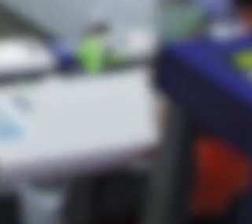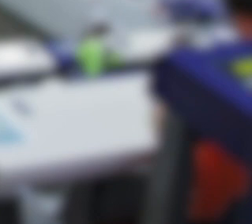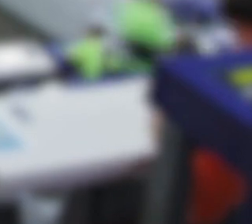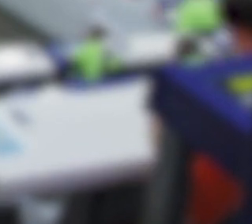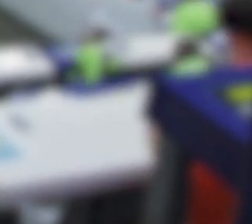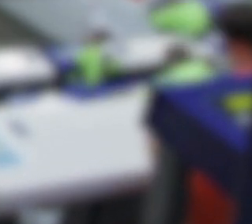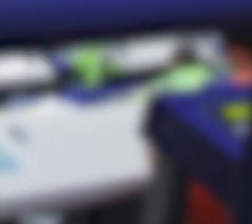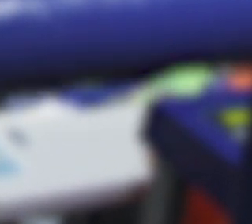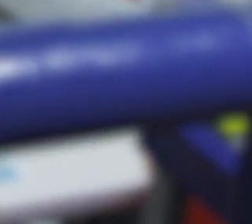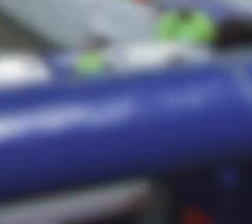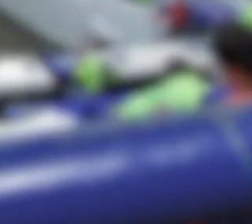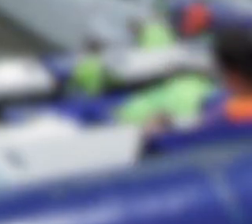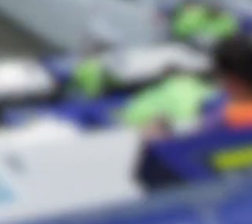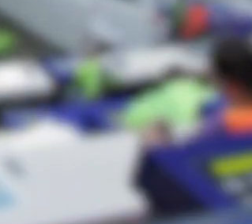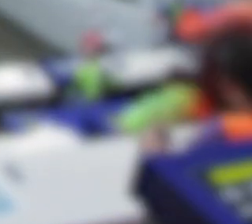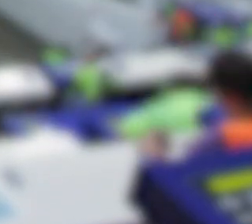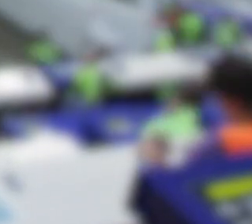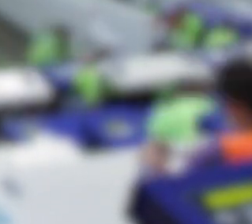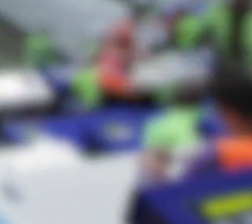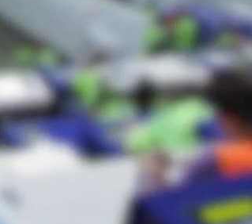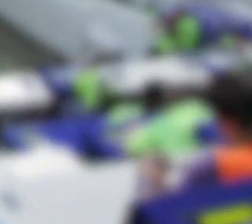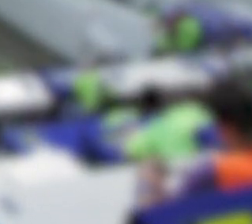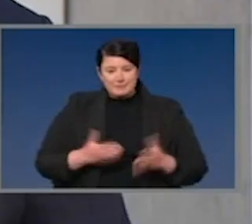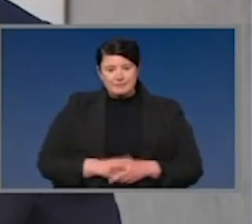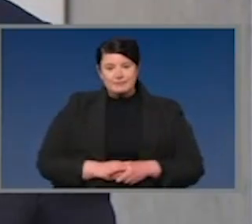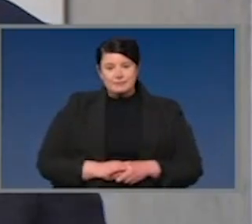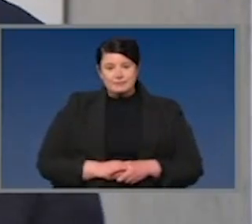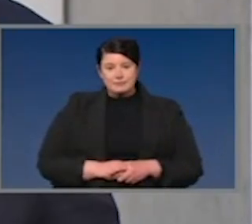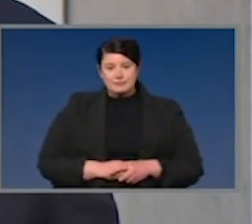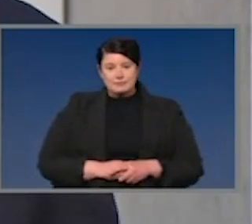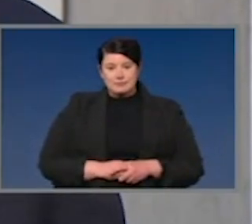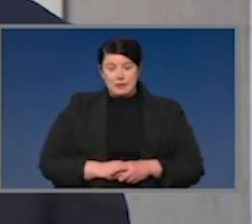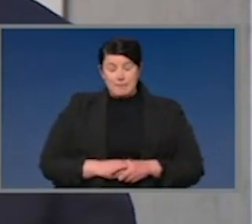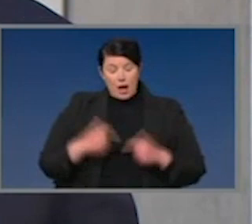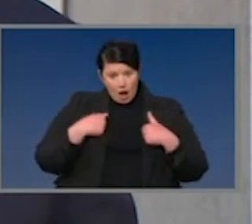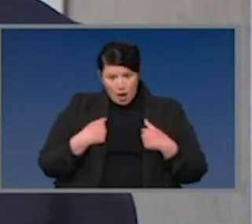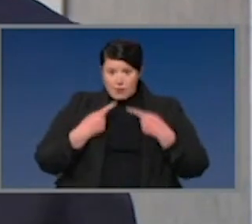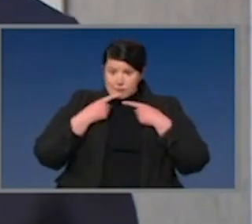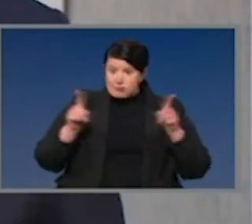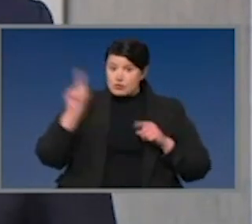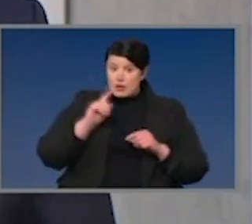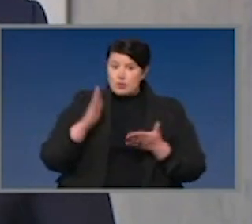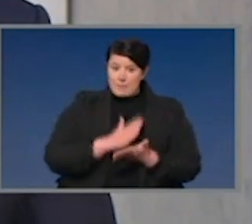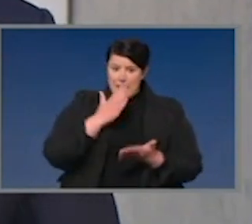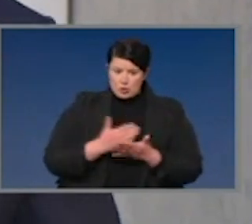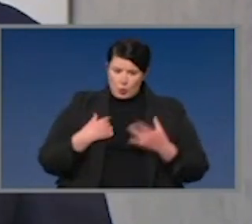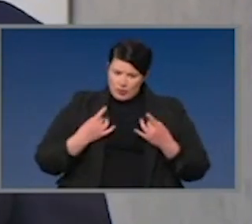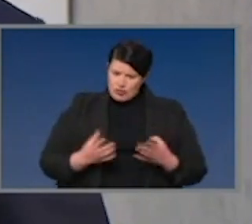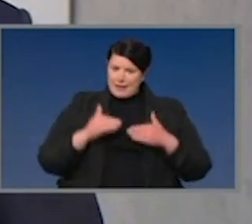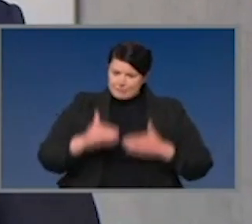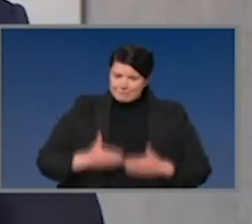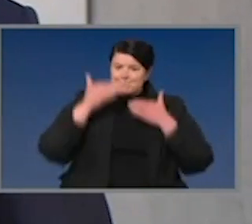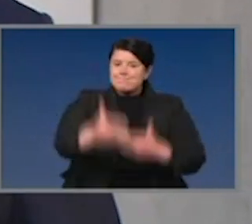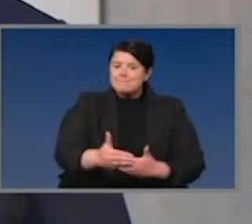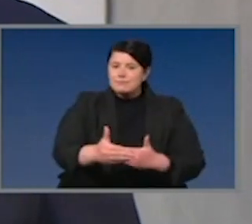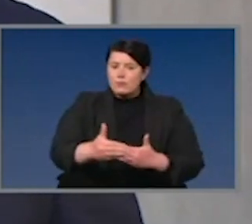The pre-COVID benefit was $550 per fortnight. This is about ensuring that we move to the next phase. We take the